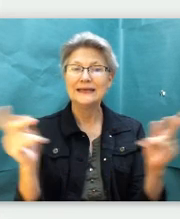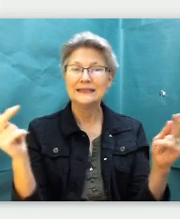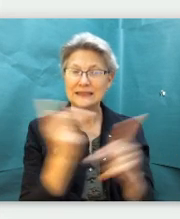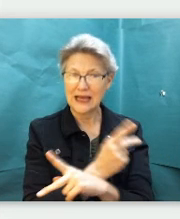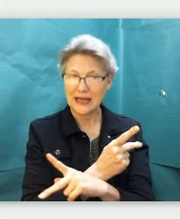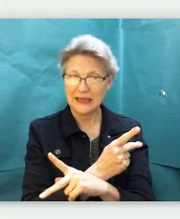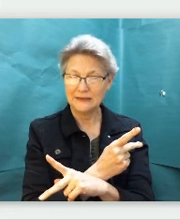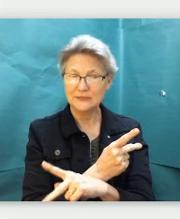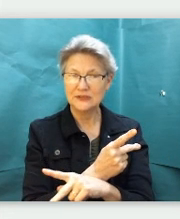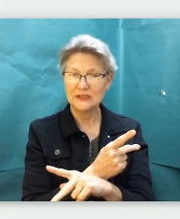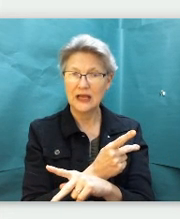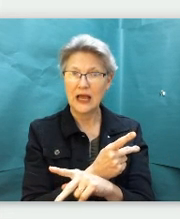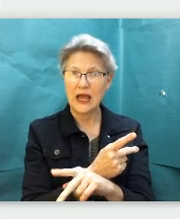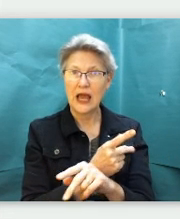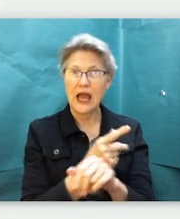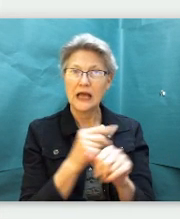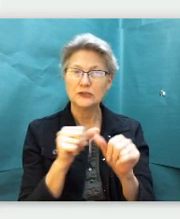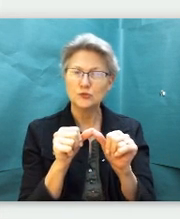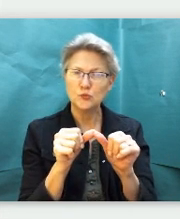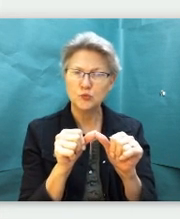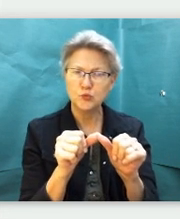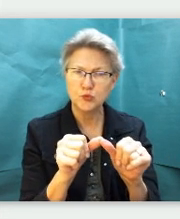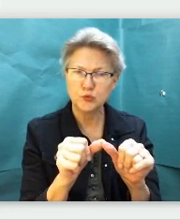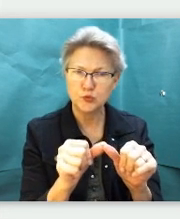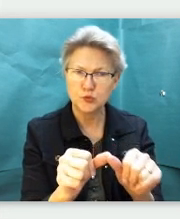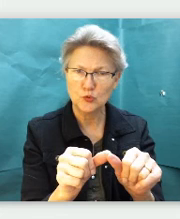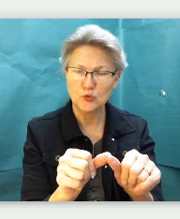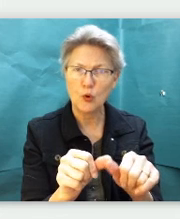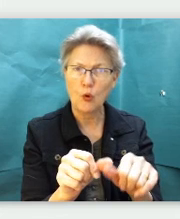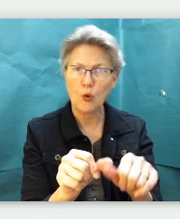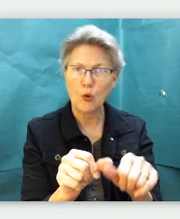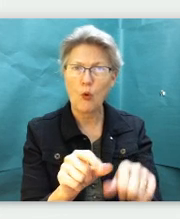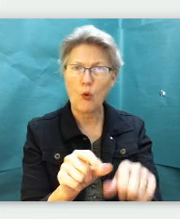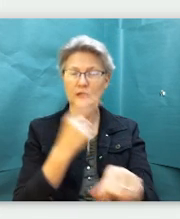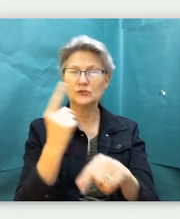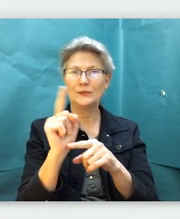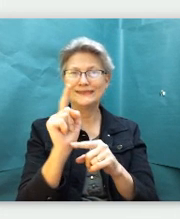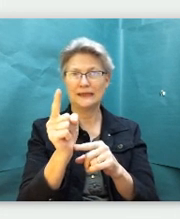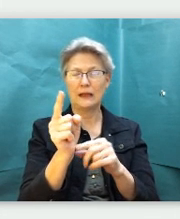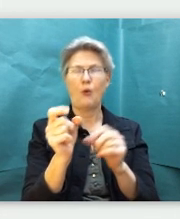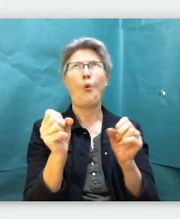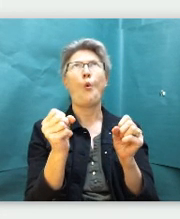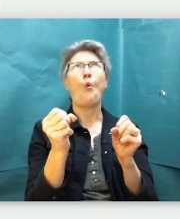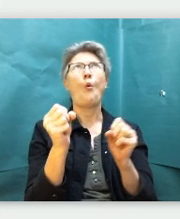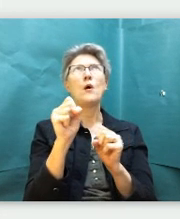3,600 times as long as 1 second. Wow, that's a lot.